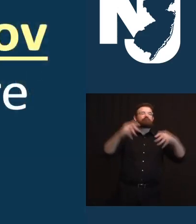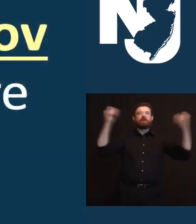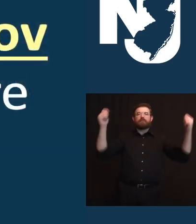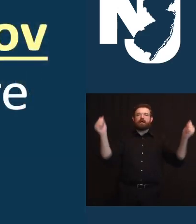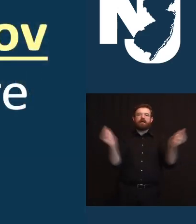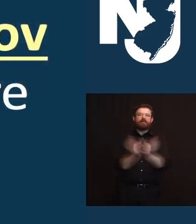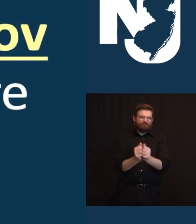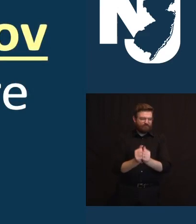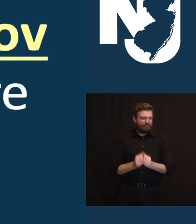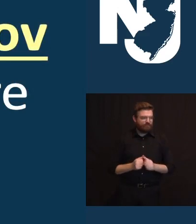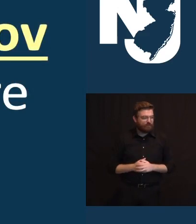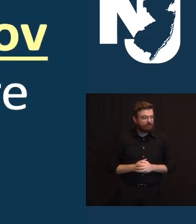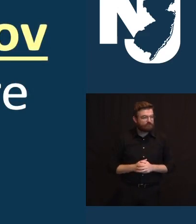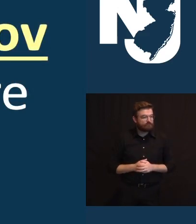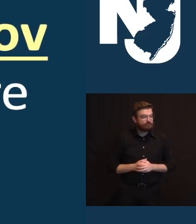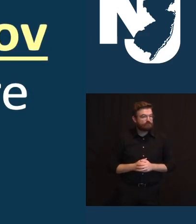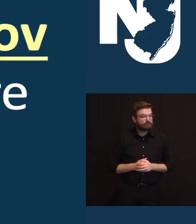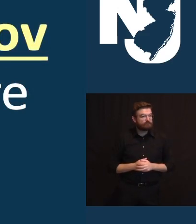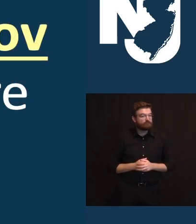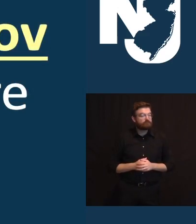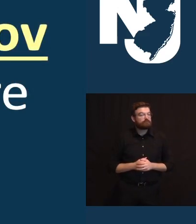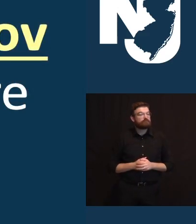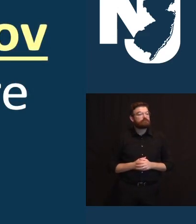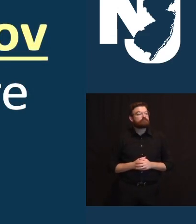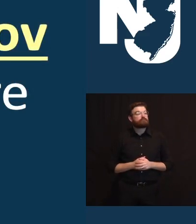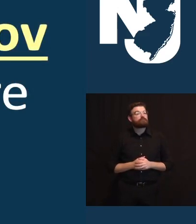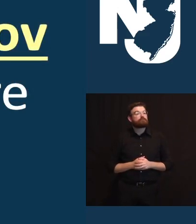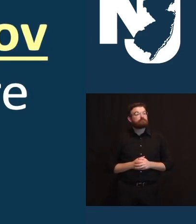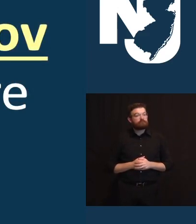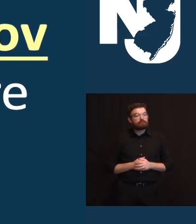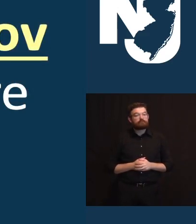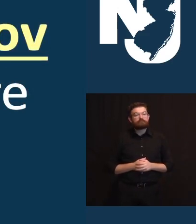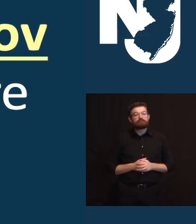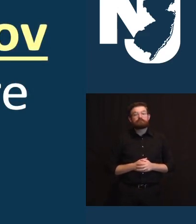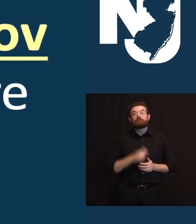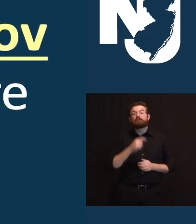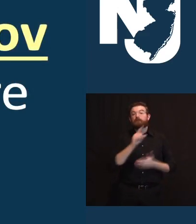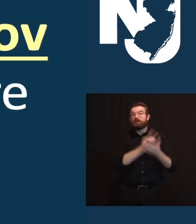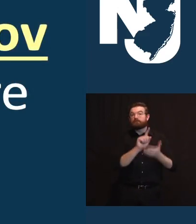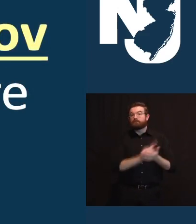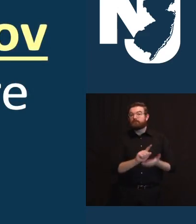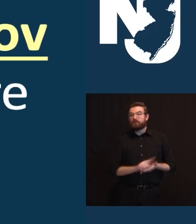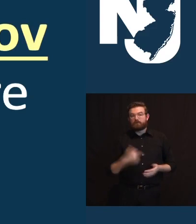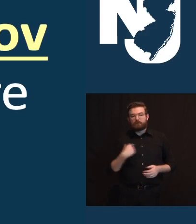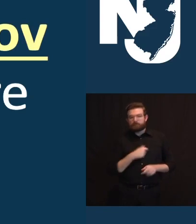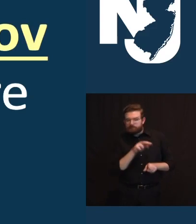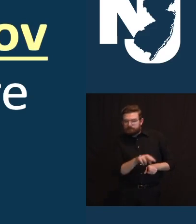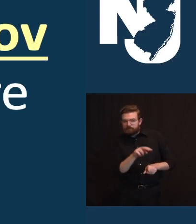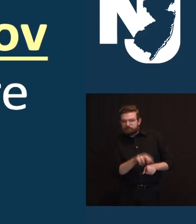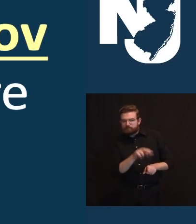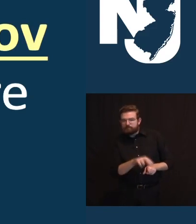look at our state's progress in responding to the 2020 census, and every week we see that more and more of you are going